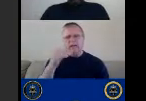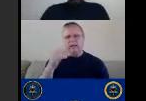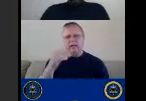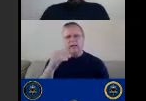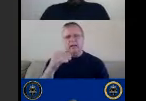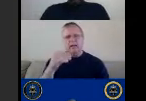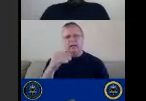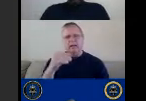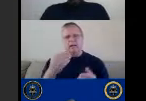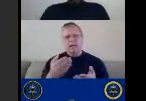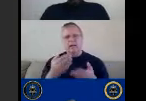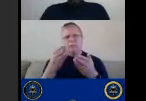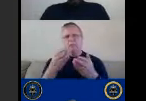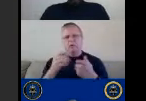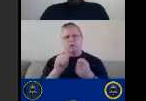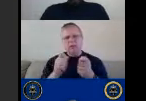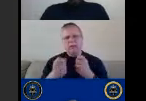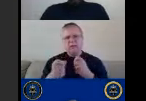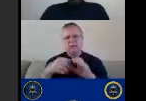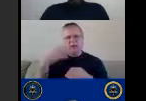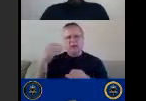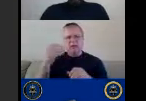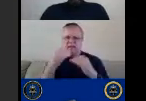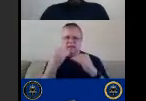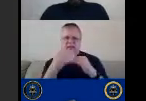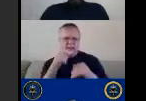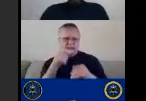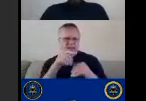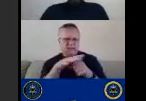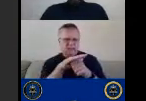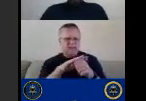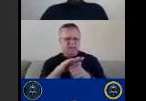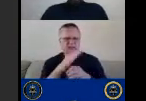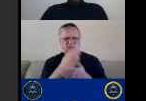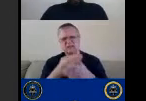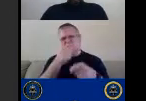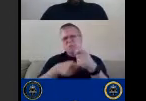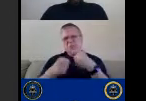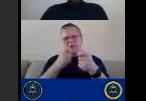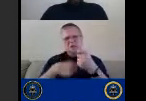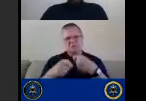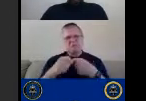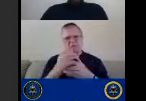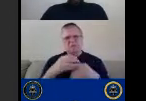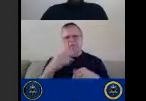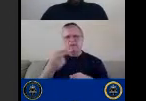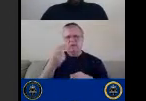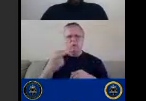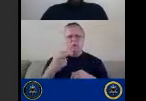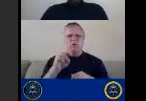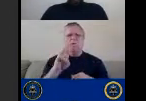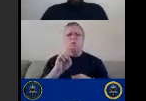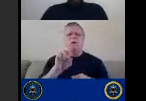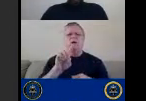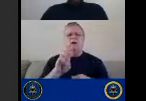proposed changes on the exterior are limited to this area, or just some reglazing of the existing historic window sashes where they've been filled in over the years with